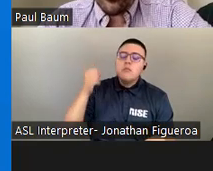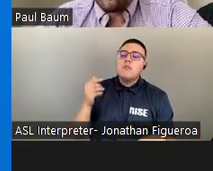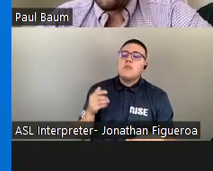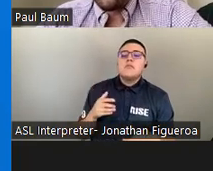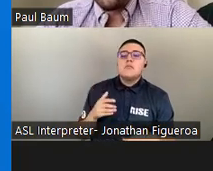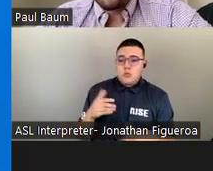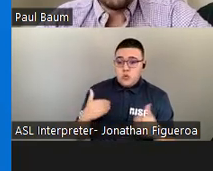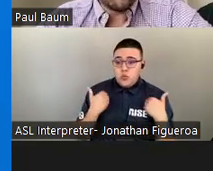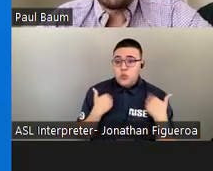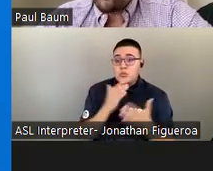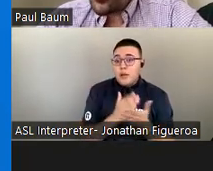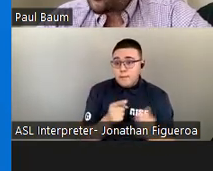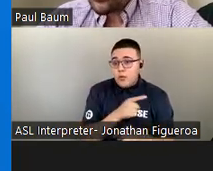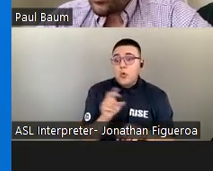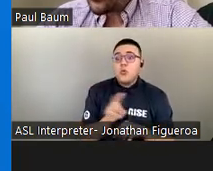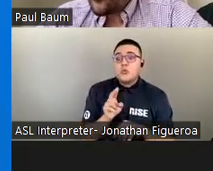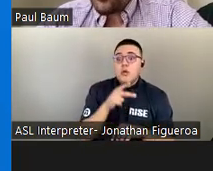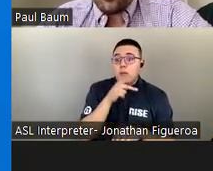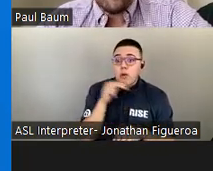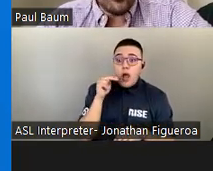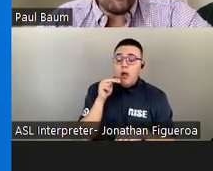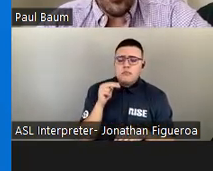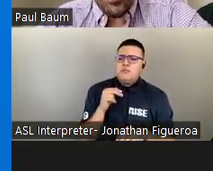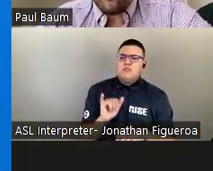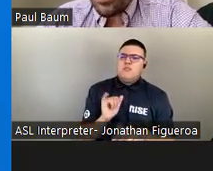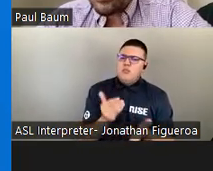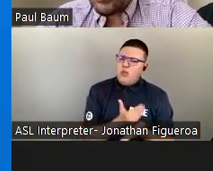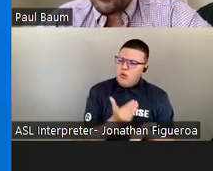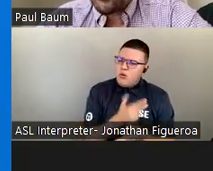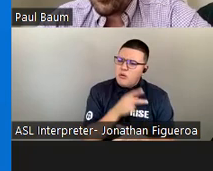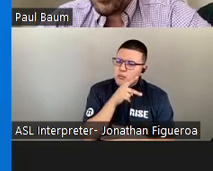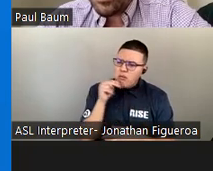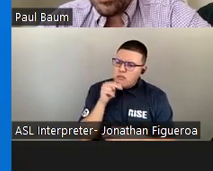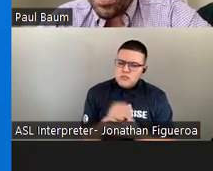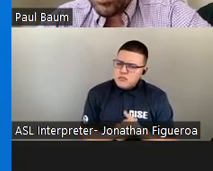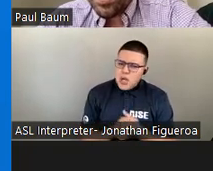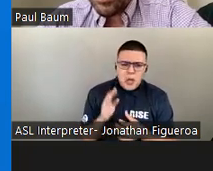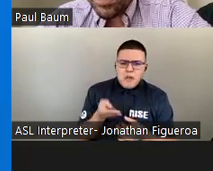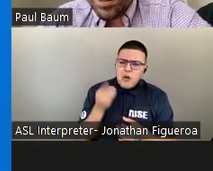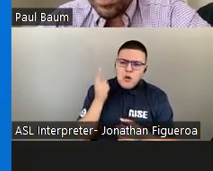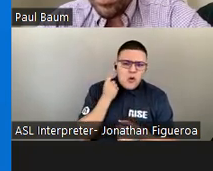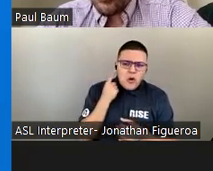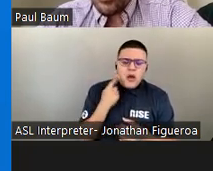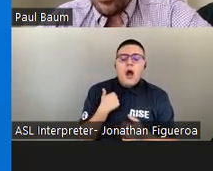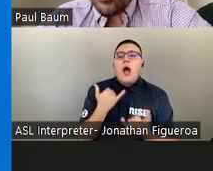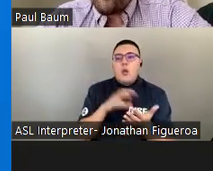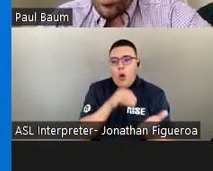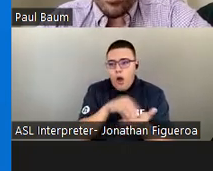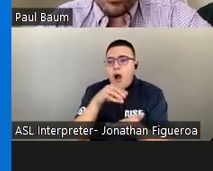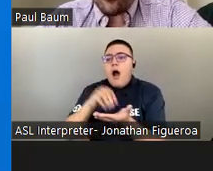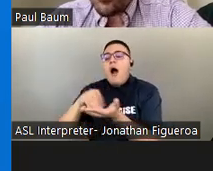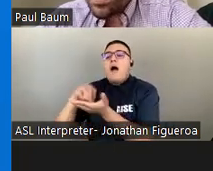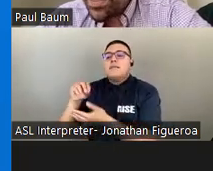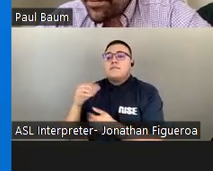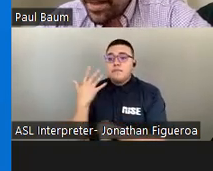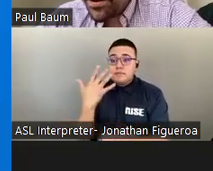youth use a lot of pronouns that I'd never heard of in my whole life, and I continue to learn and learn and learn and learn and learn. 5 years